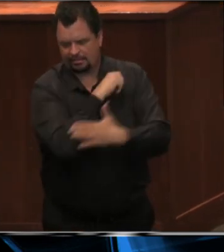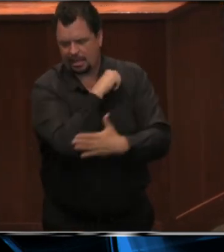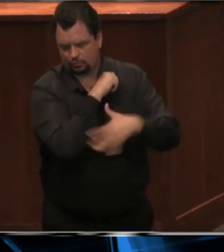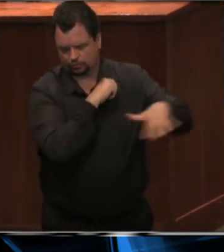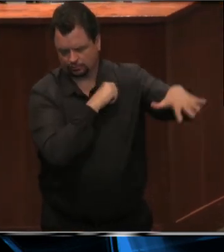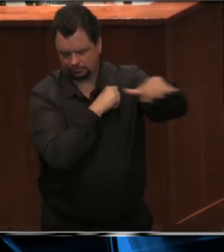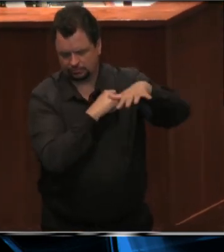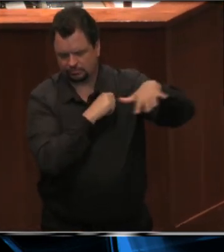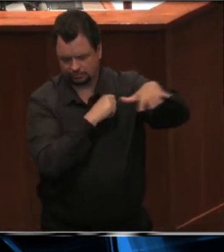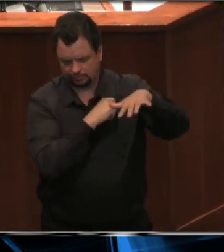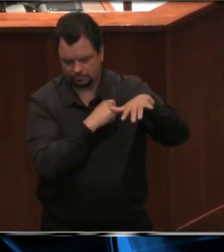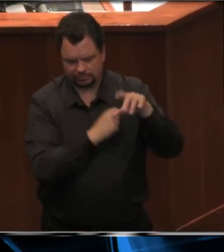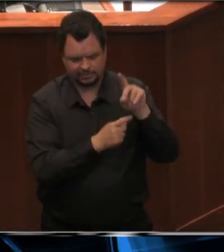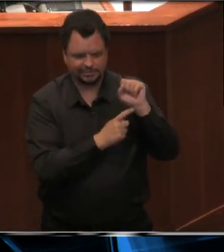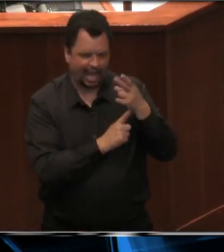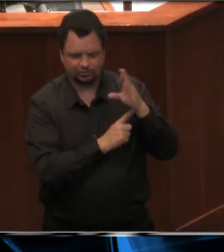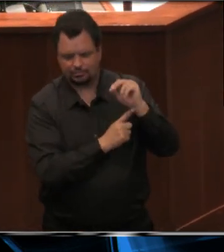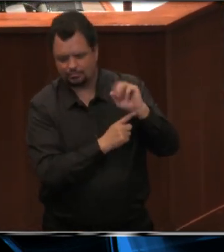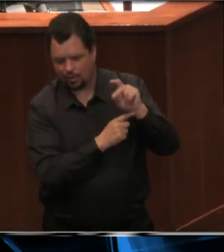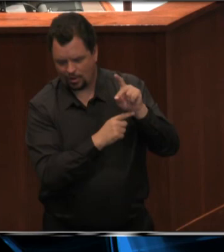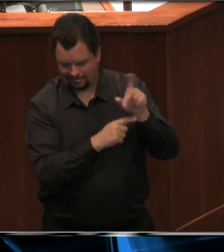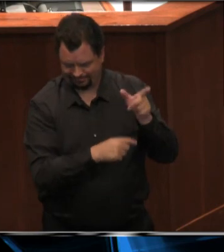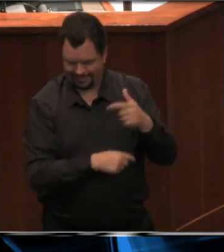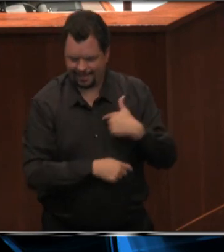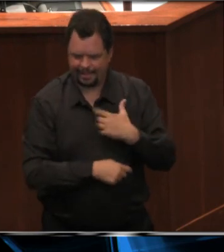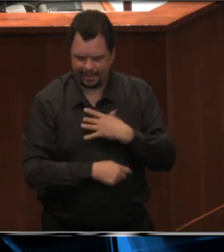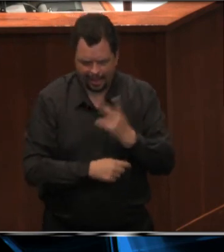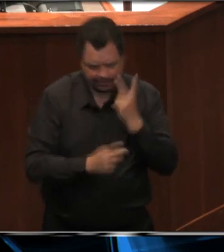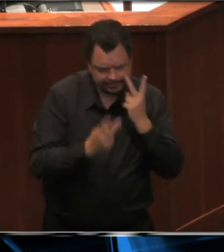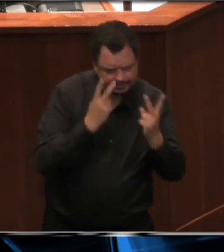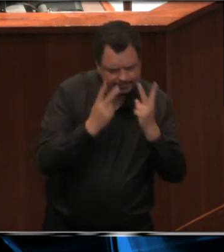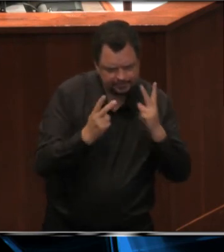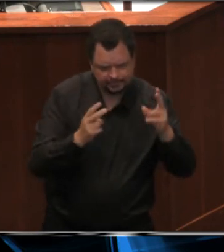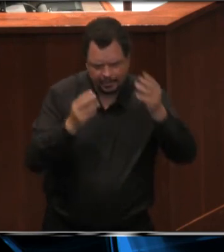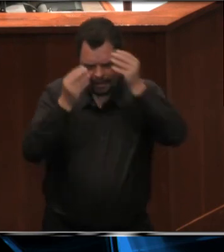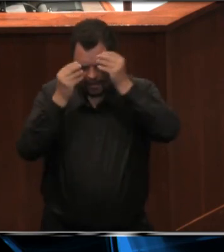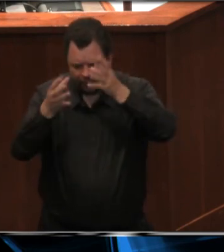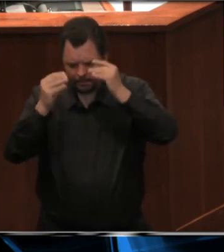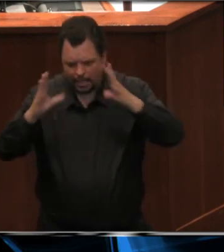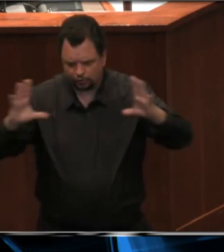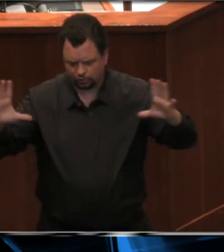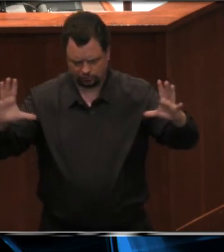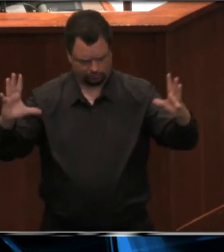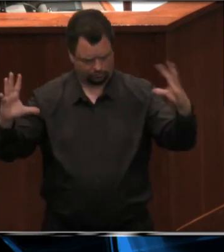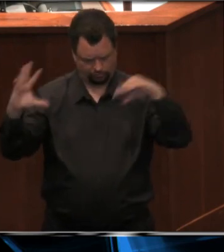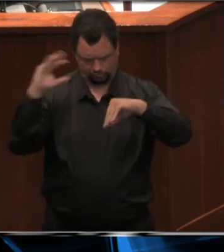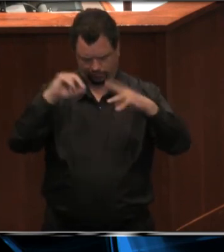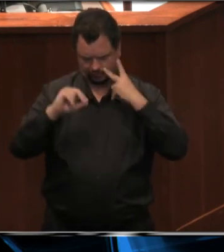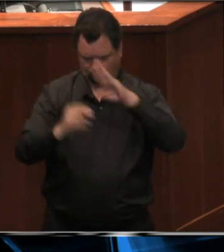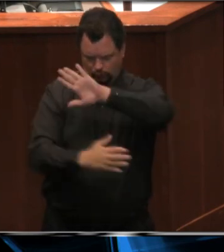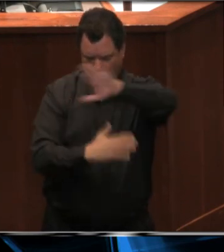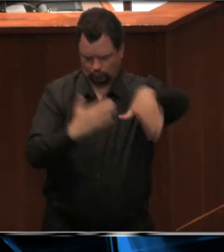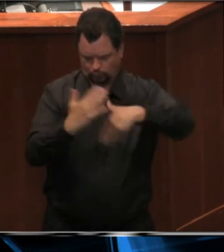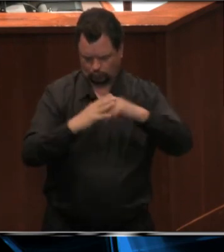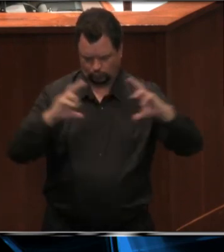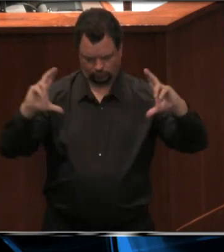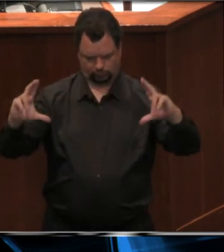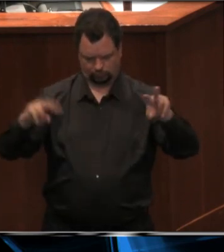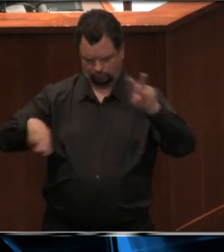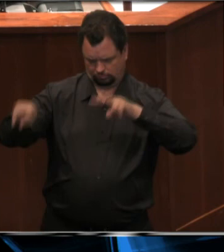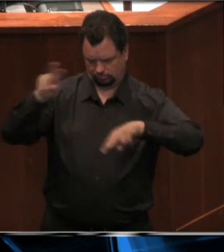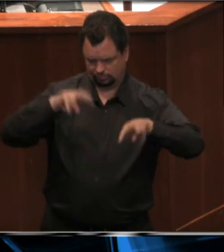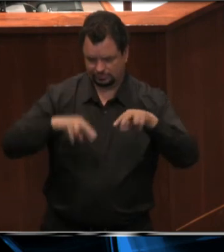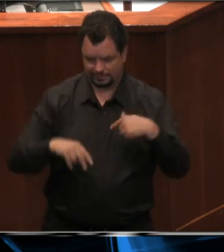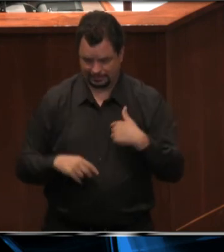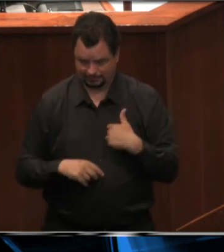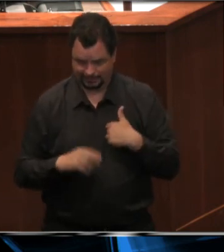data available. I like how you can look at several aspects of our epidemic all in one place. As a physics teacher, I appreciate the graphs and charts. I see